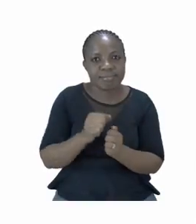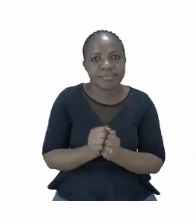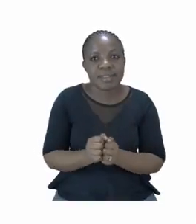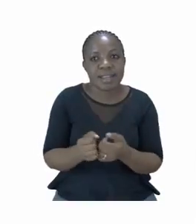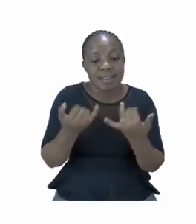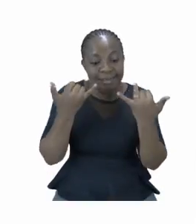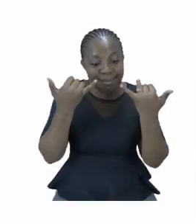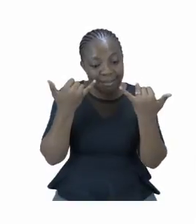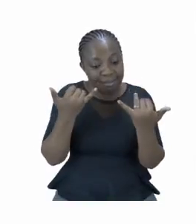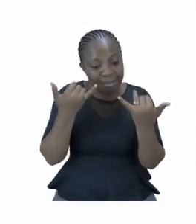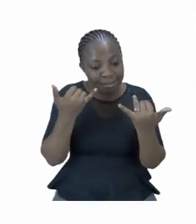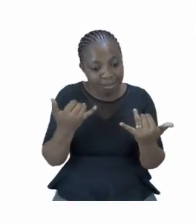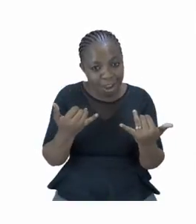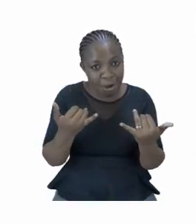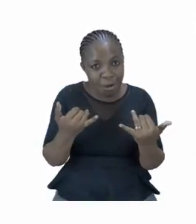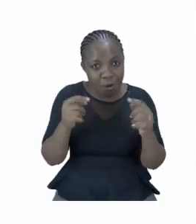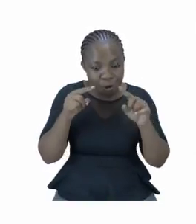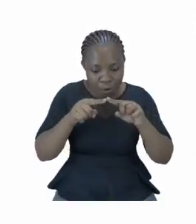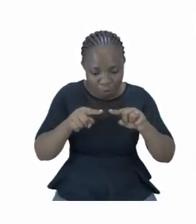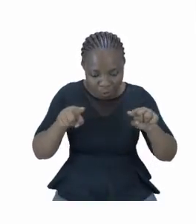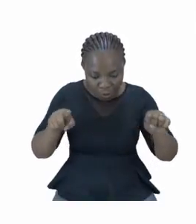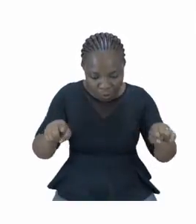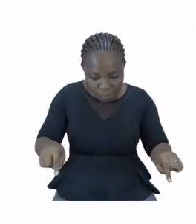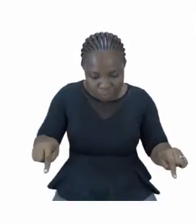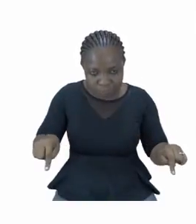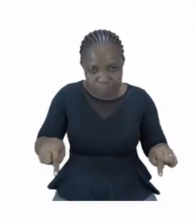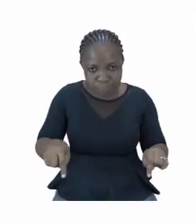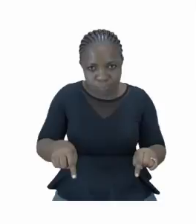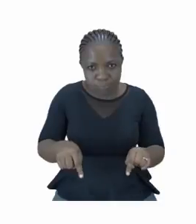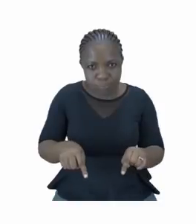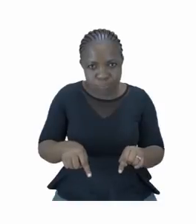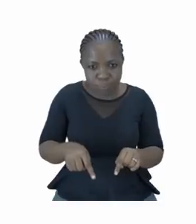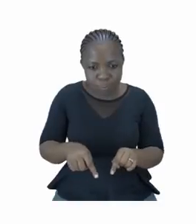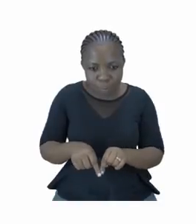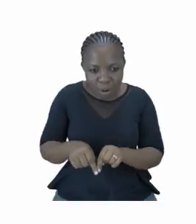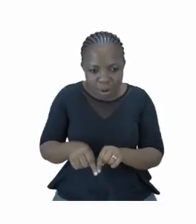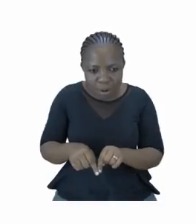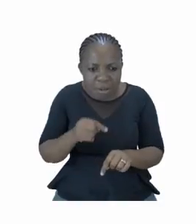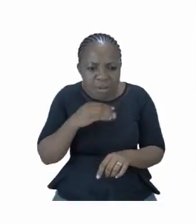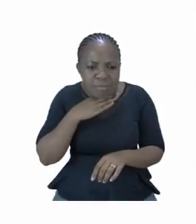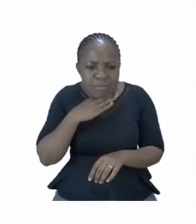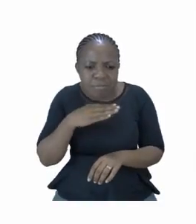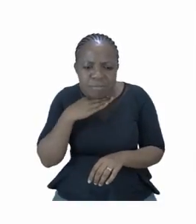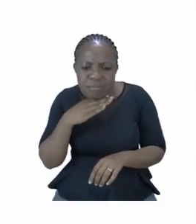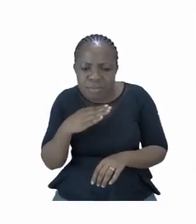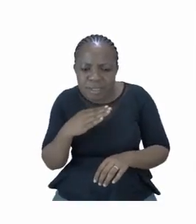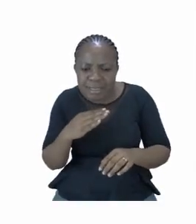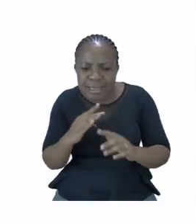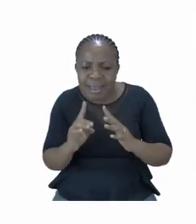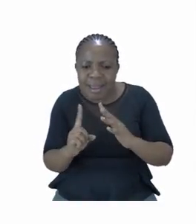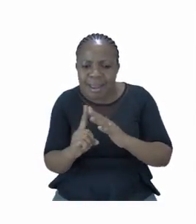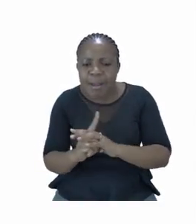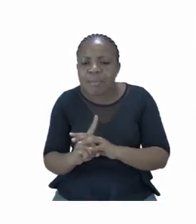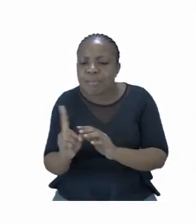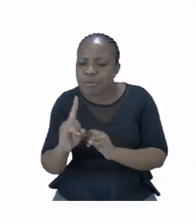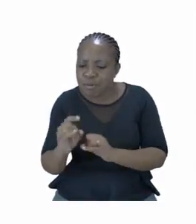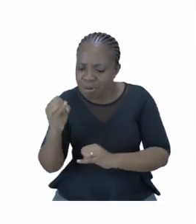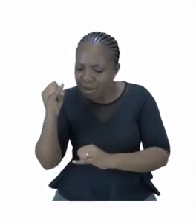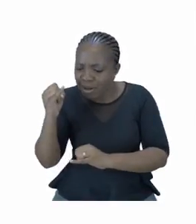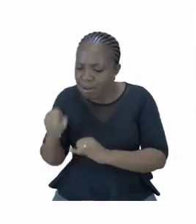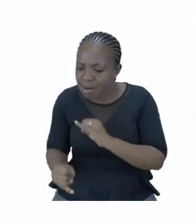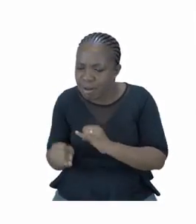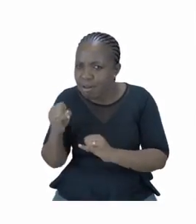show the end of the story, which means you are going to draw what is happening in the